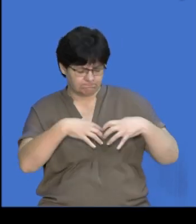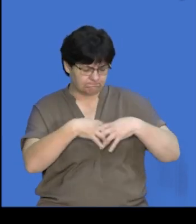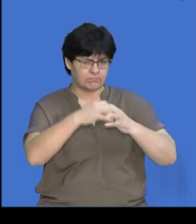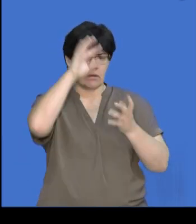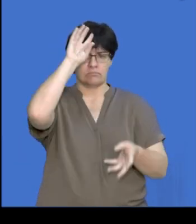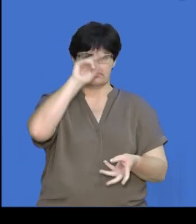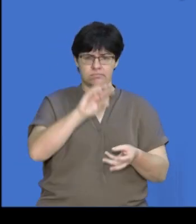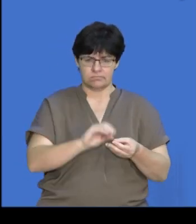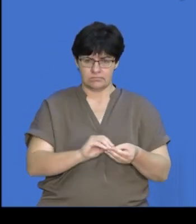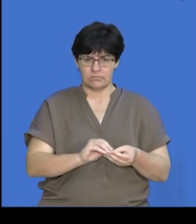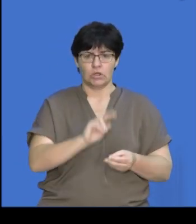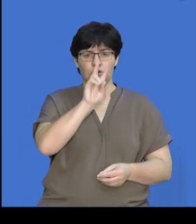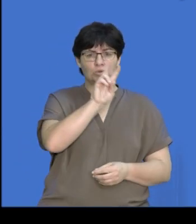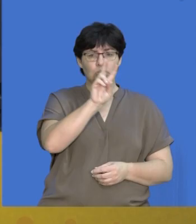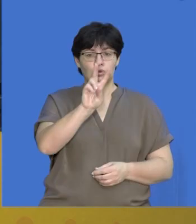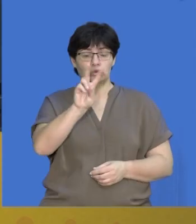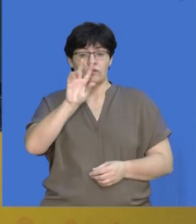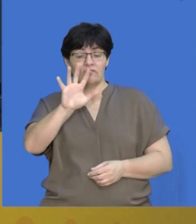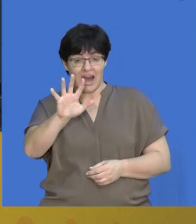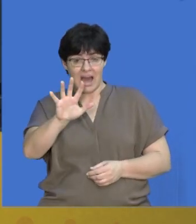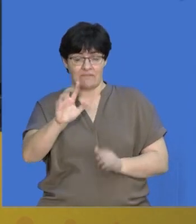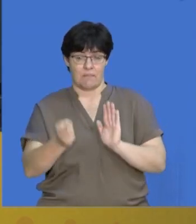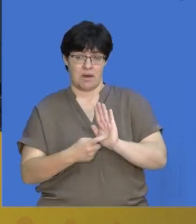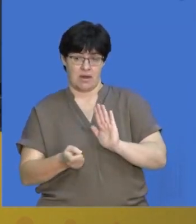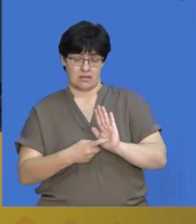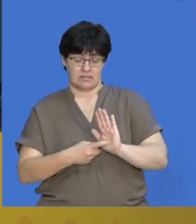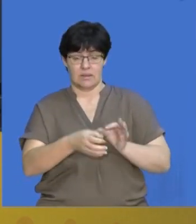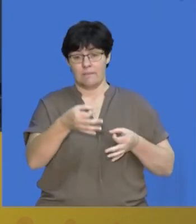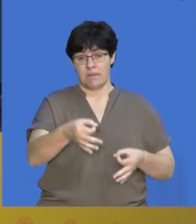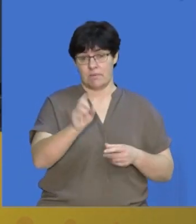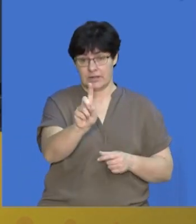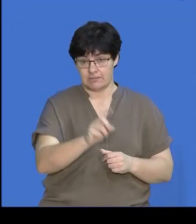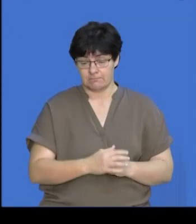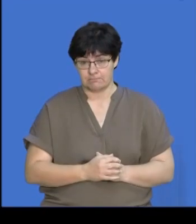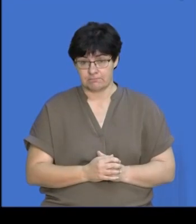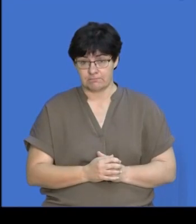mark of 225 in Geography Paper 1.